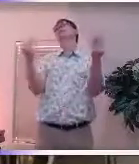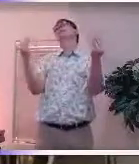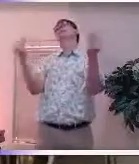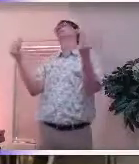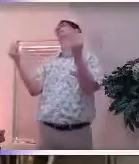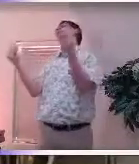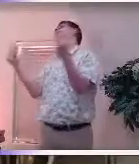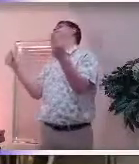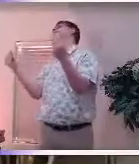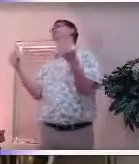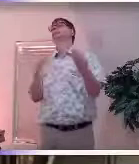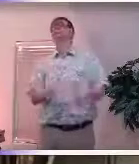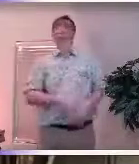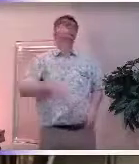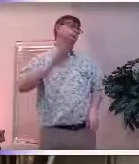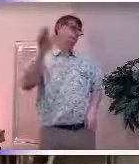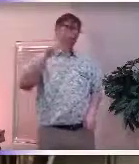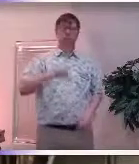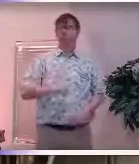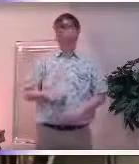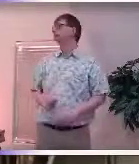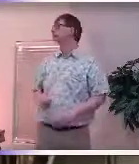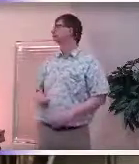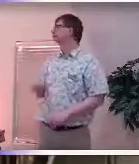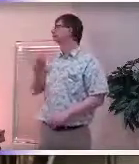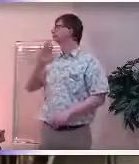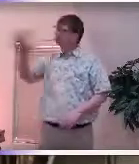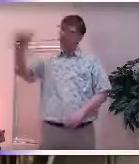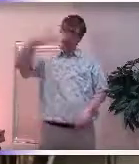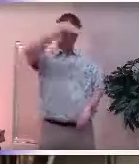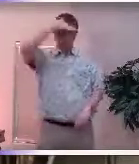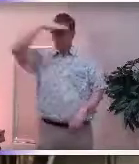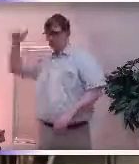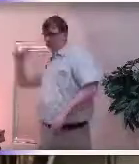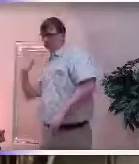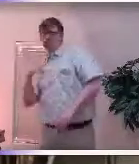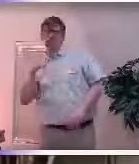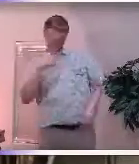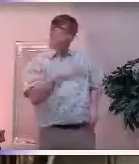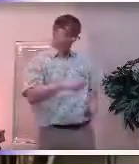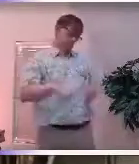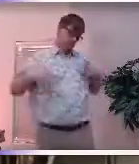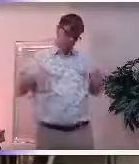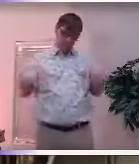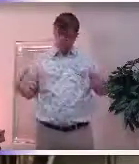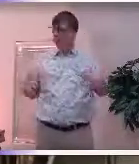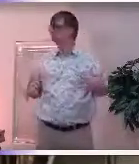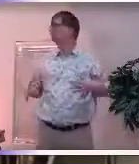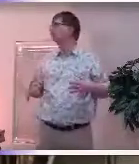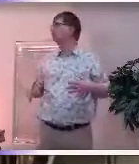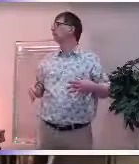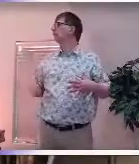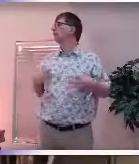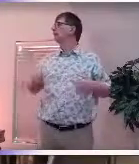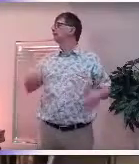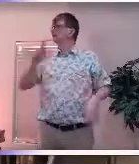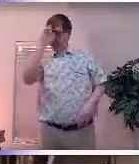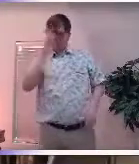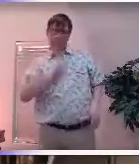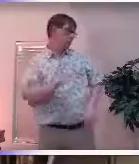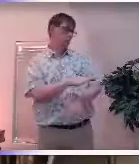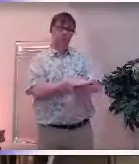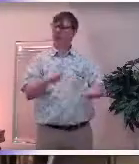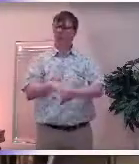see 5%. So that means that if we're looking at these bodies, you know, that is really not a